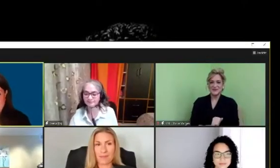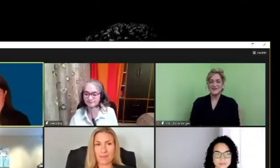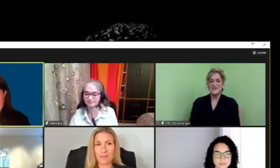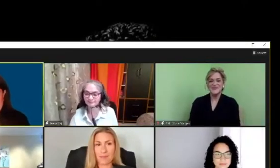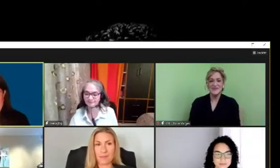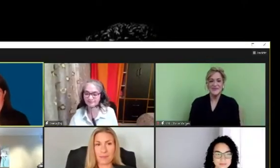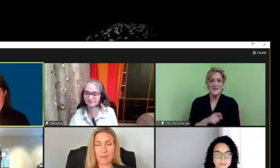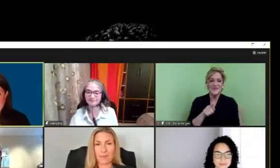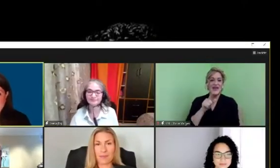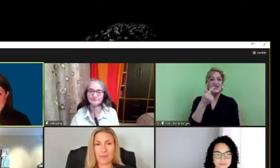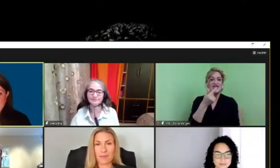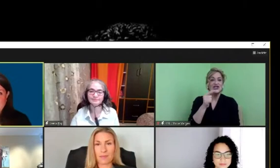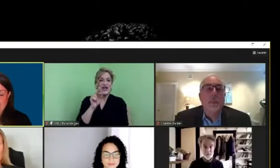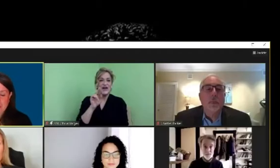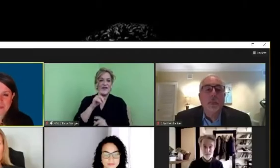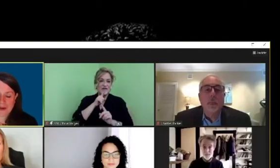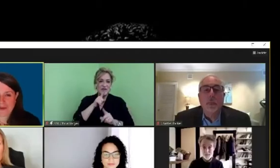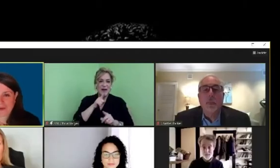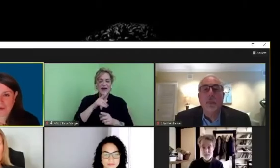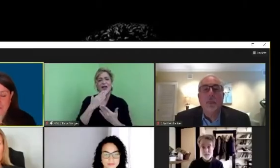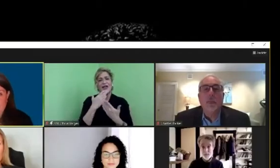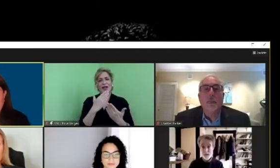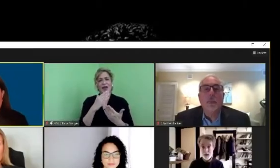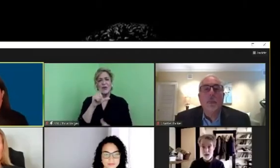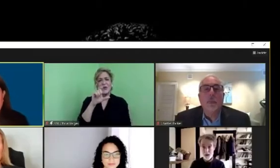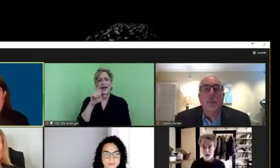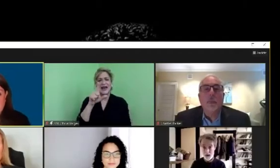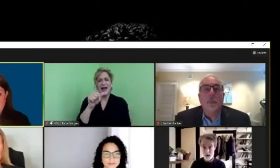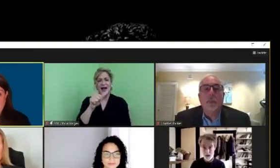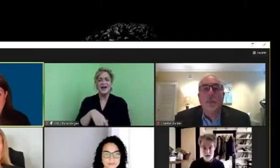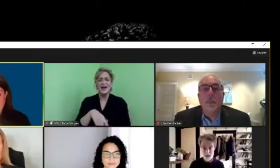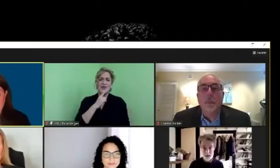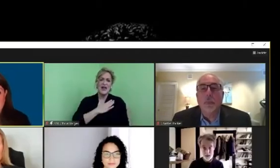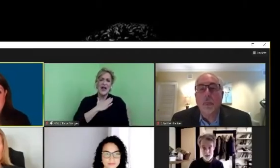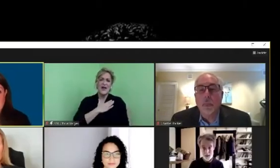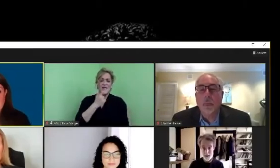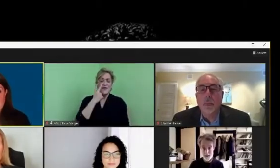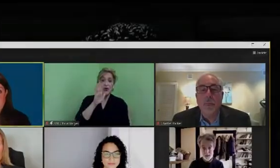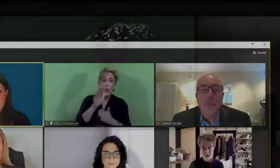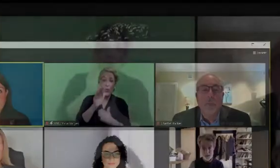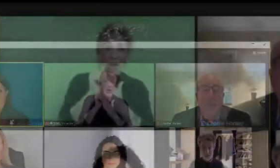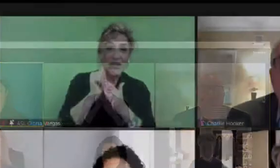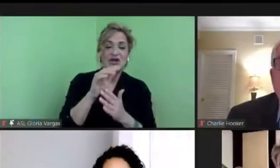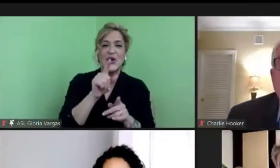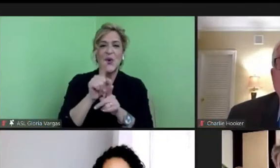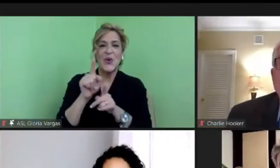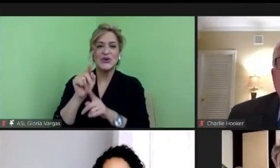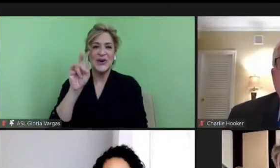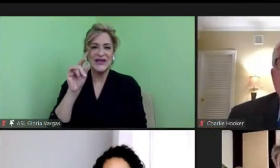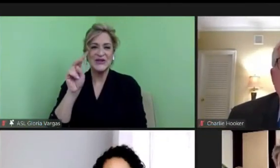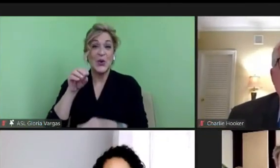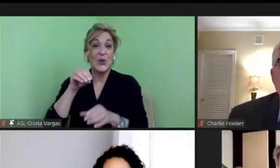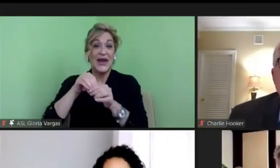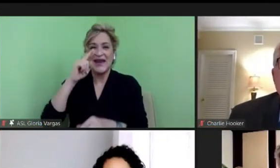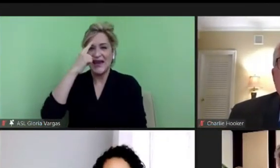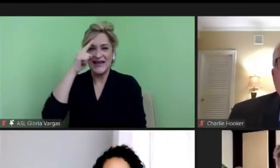Thank you, Leela. We are so grateful for your leadership and that of Keystone Institute India.